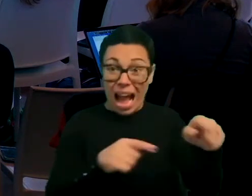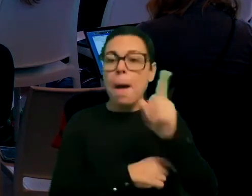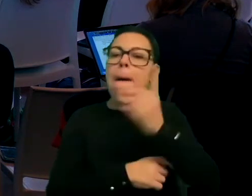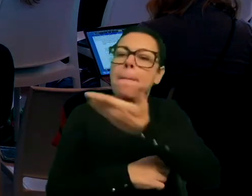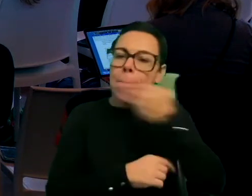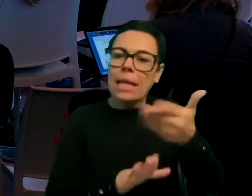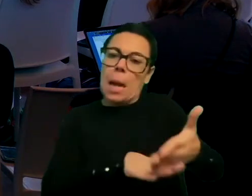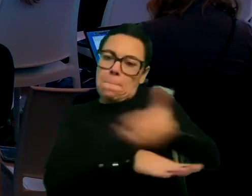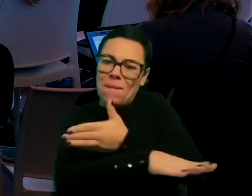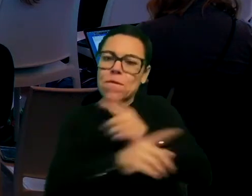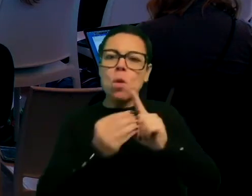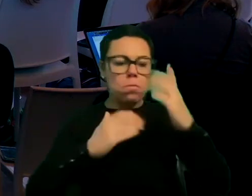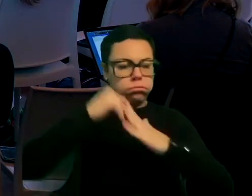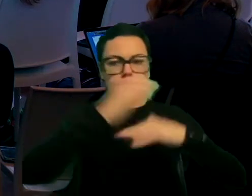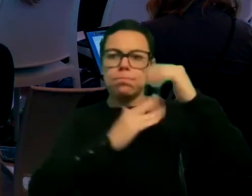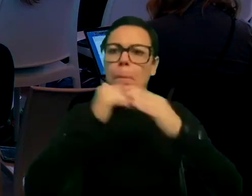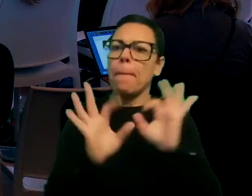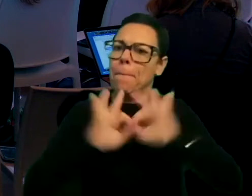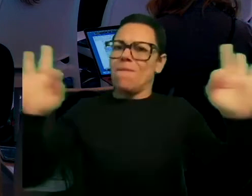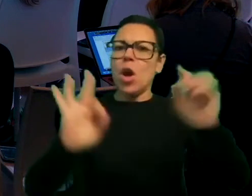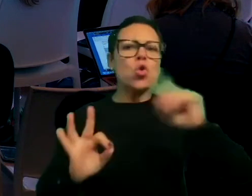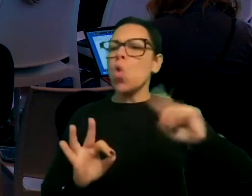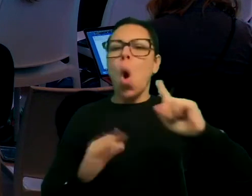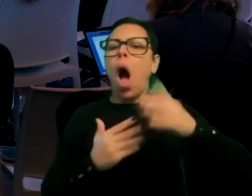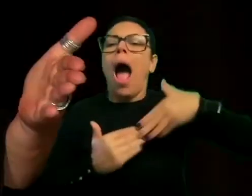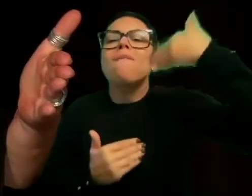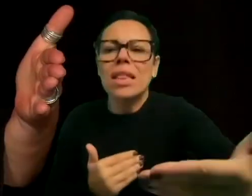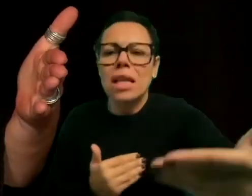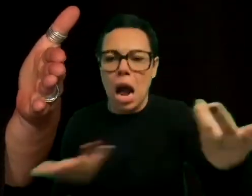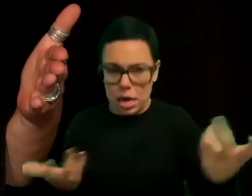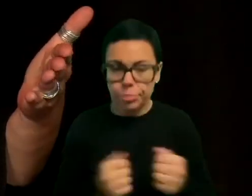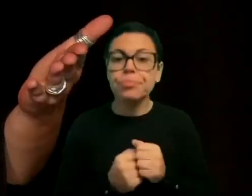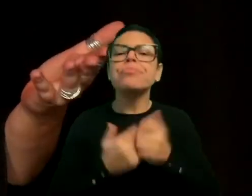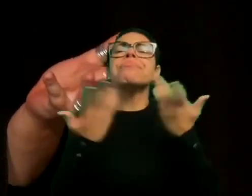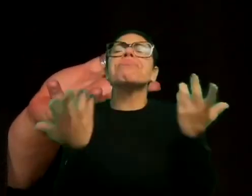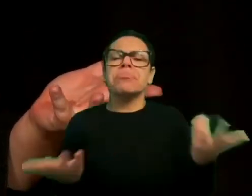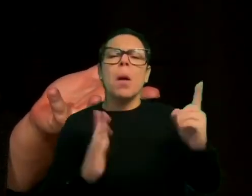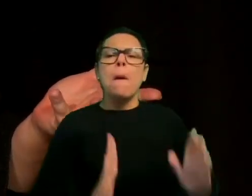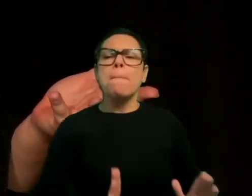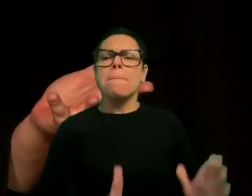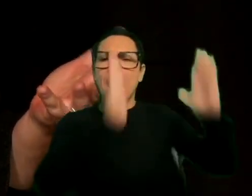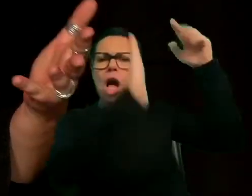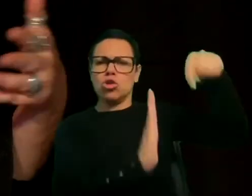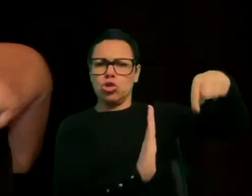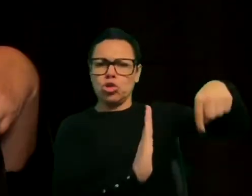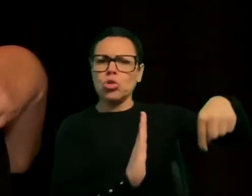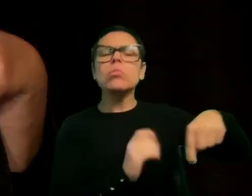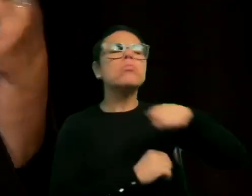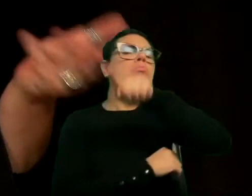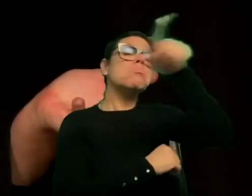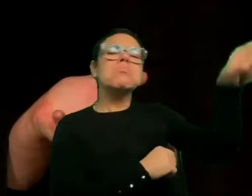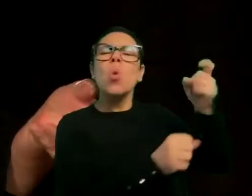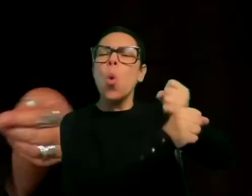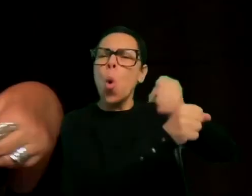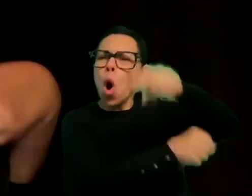you're procuring companies, what are those companies? What are they including men or women, or